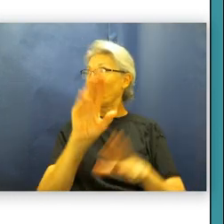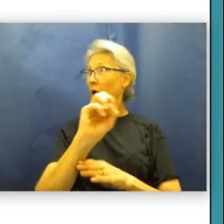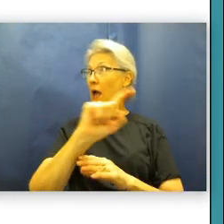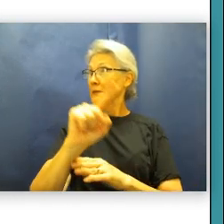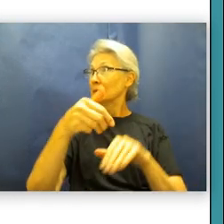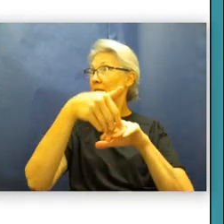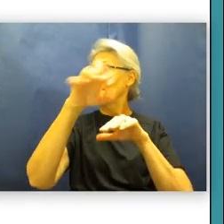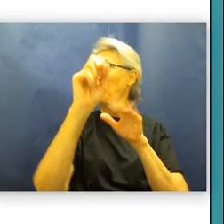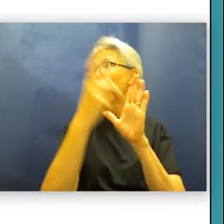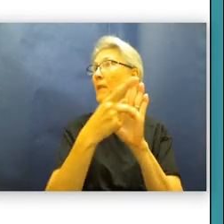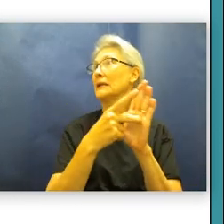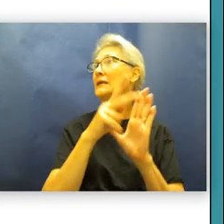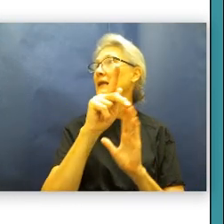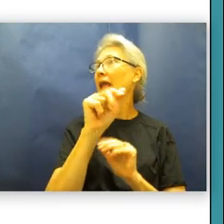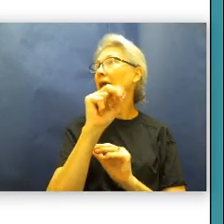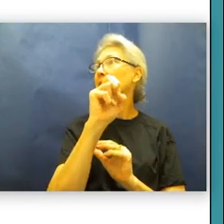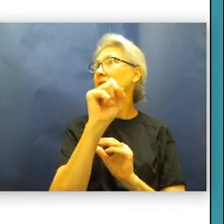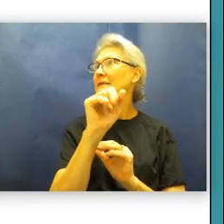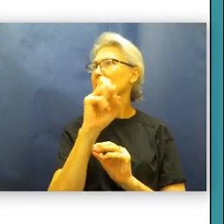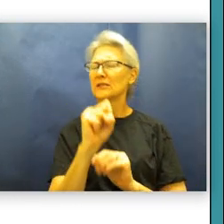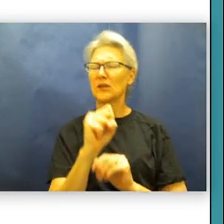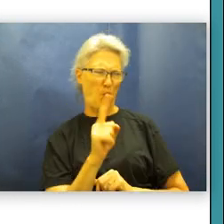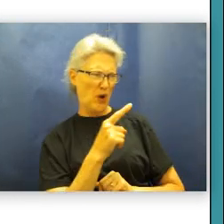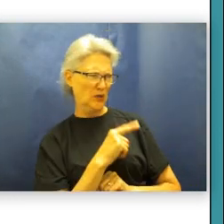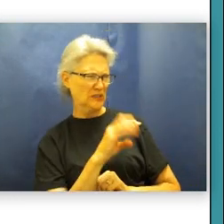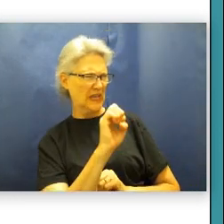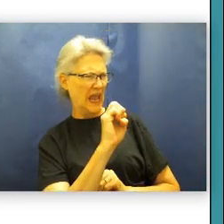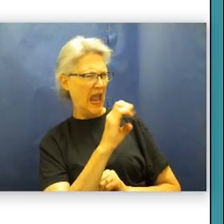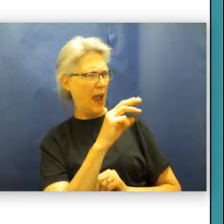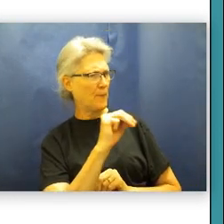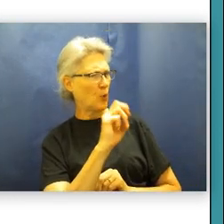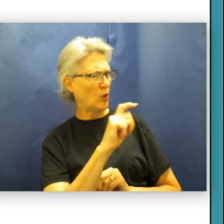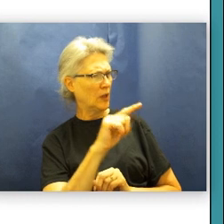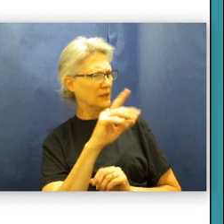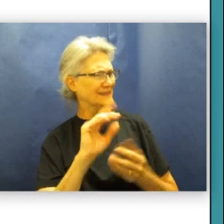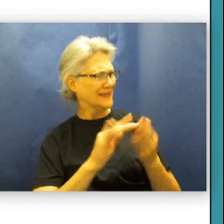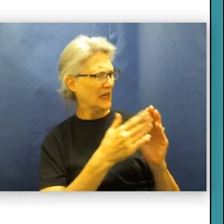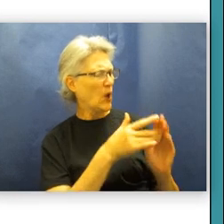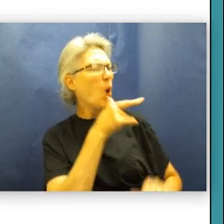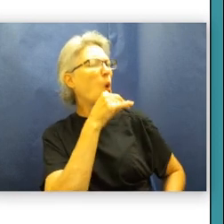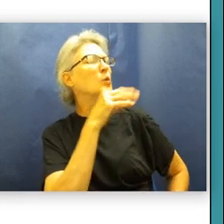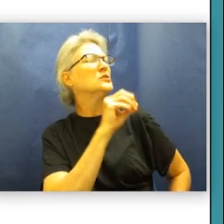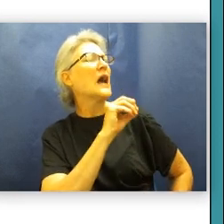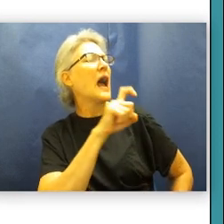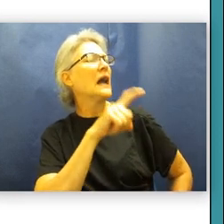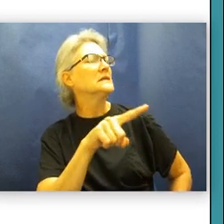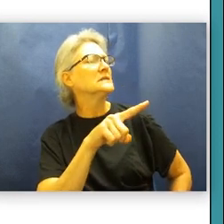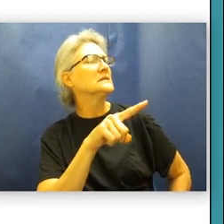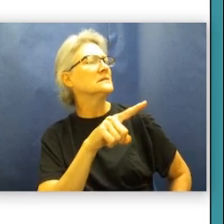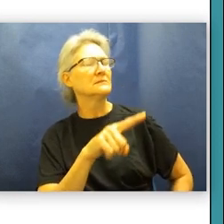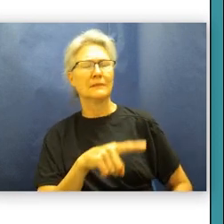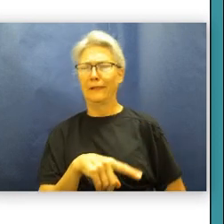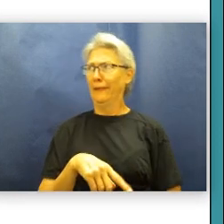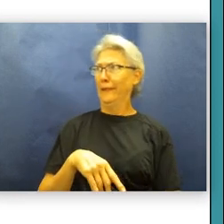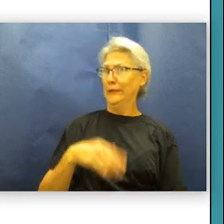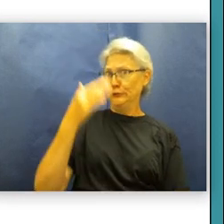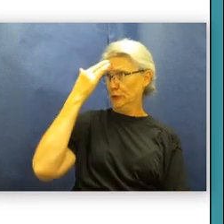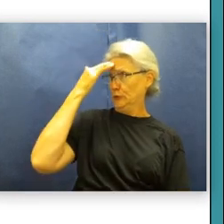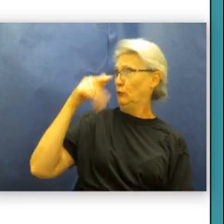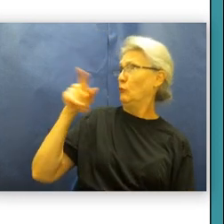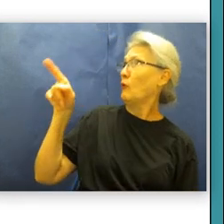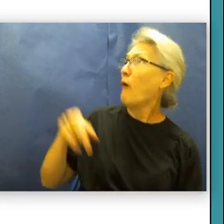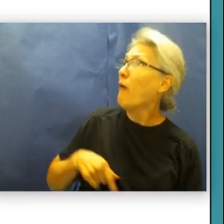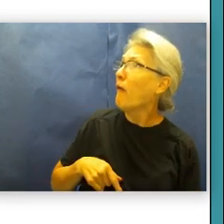Kansas." "Where is the Emerald City?" he inquired, "and who is Oz?" "Why, don't you